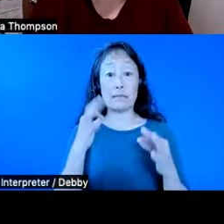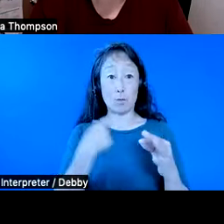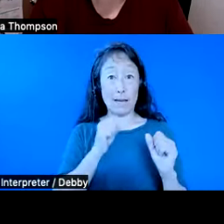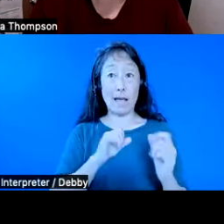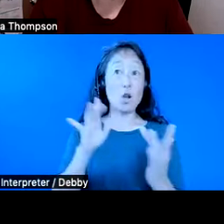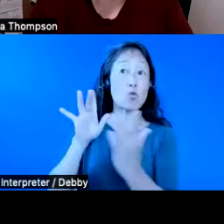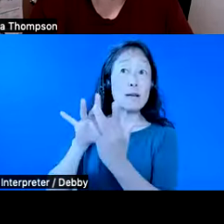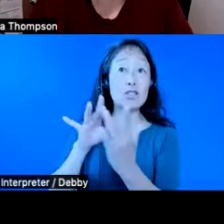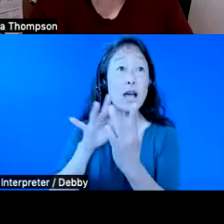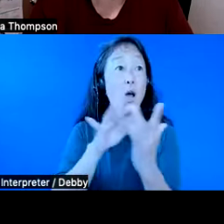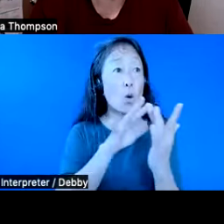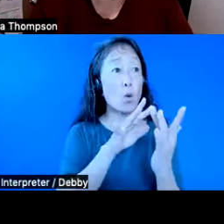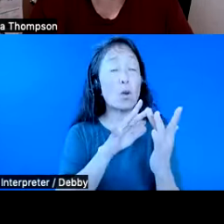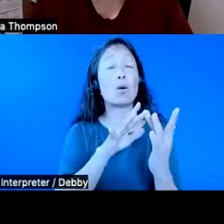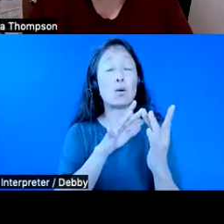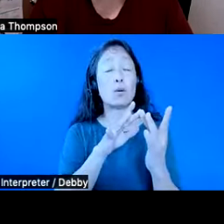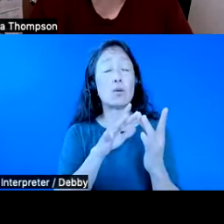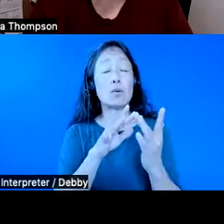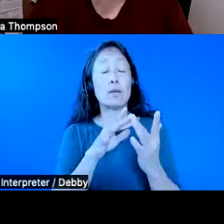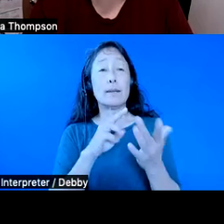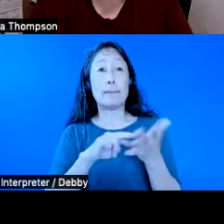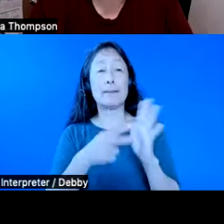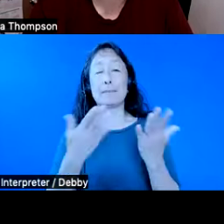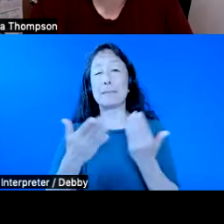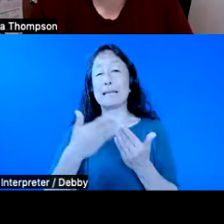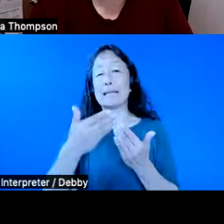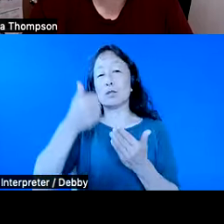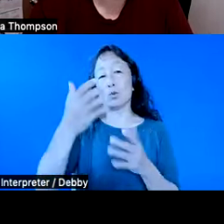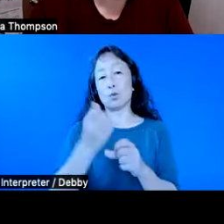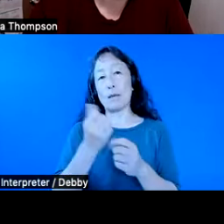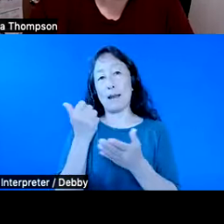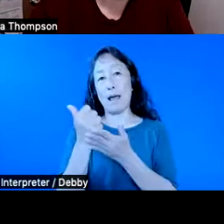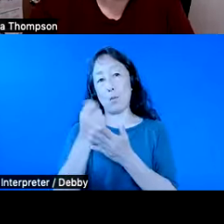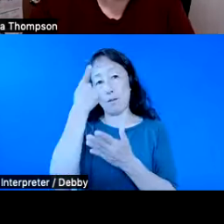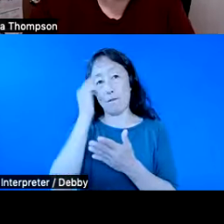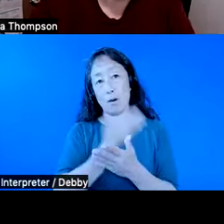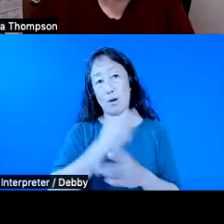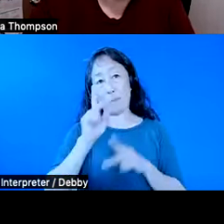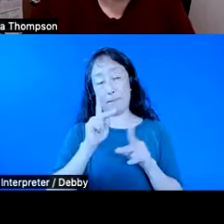help, it increases for our people.